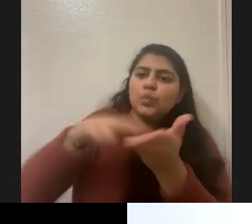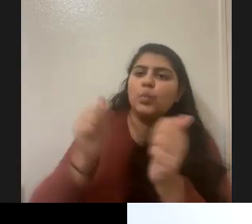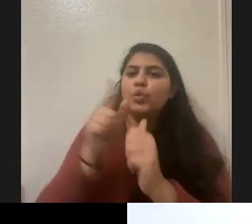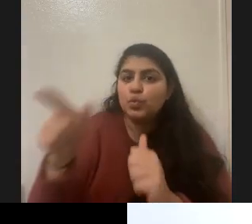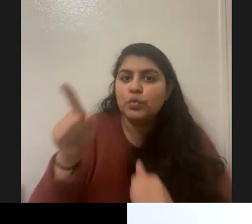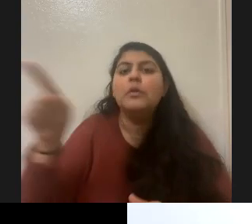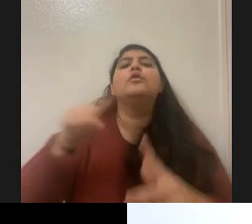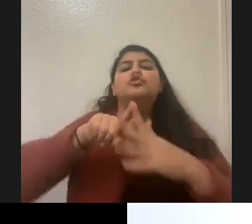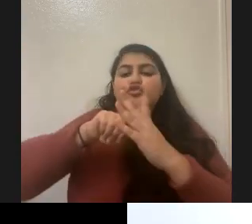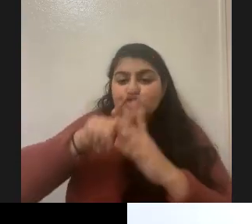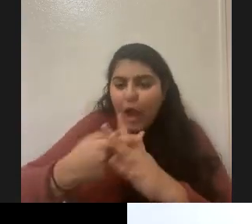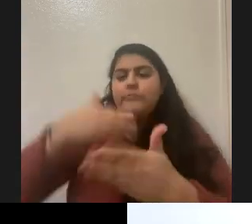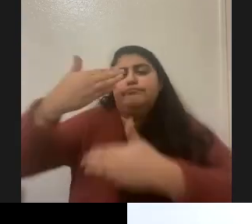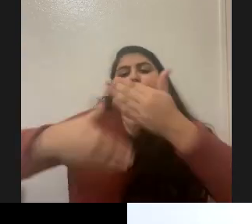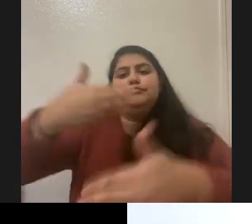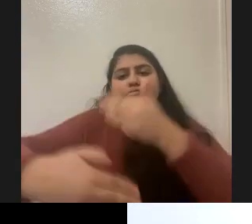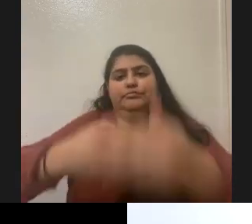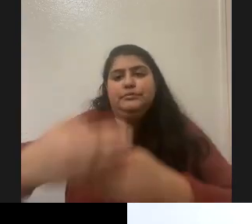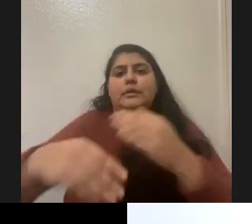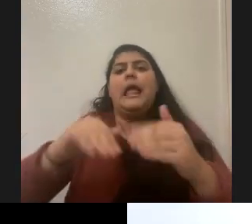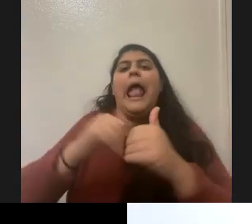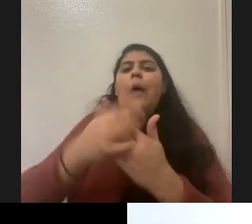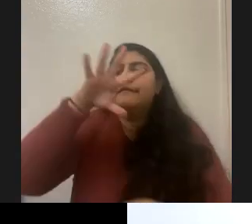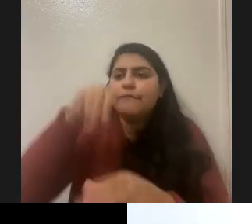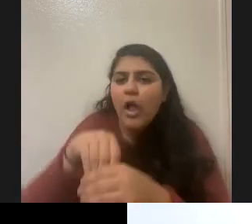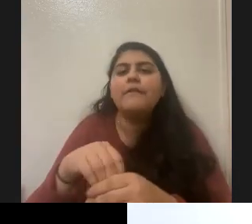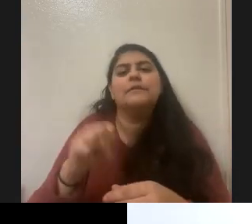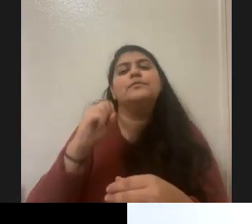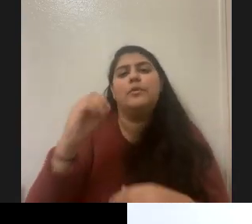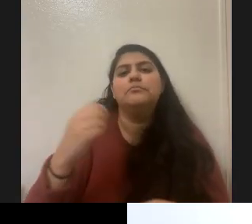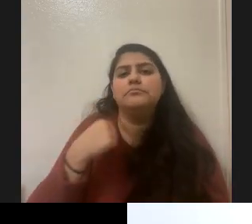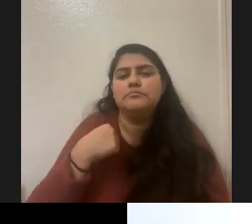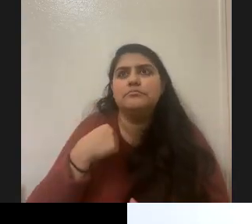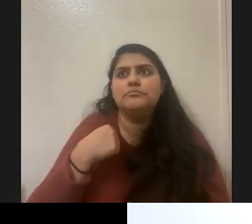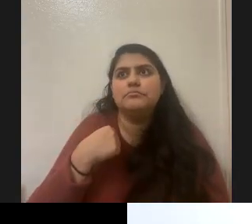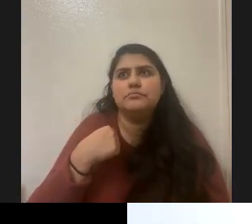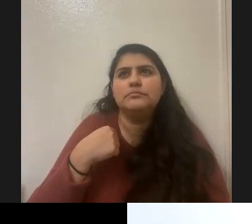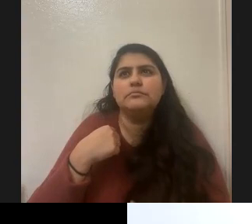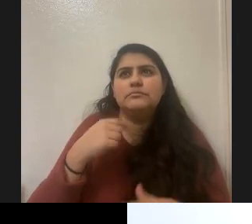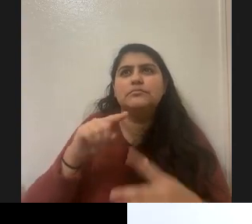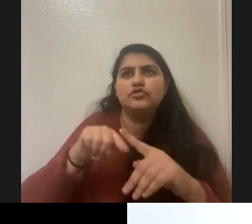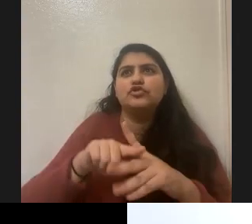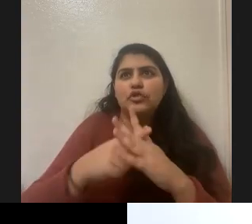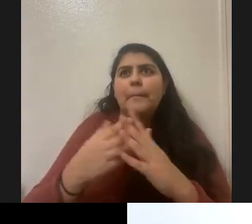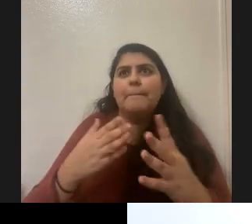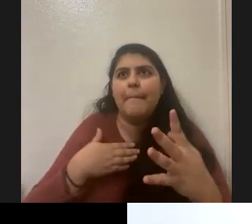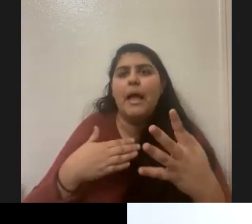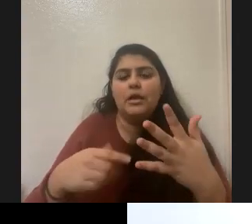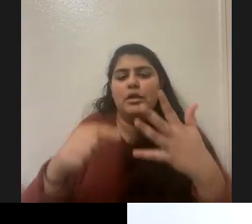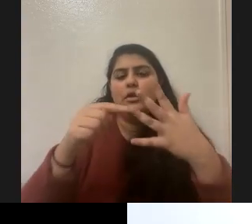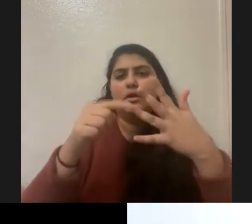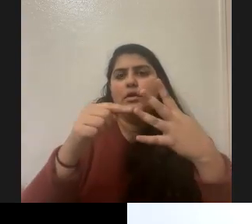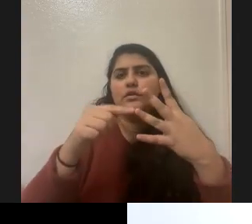the ball rolling on getting involved. And I did that since, say, like sophomore year of college till now, which was about